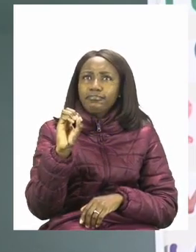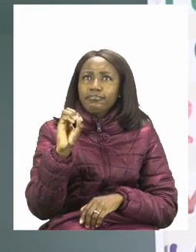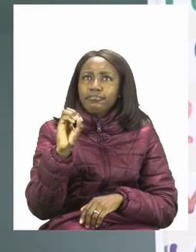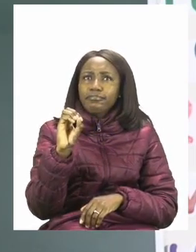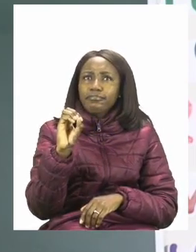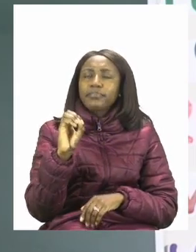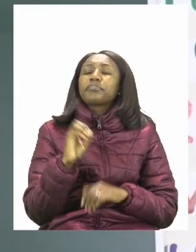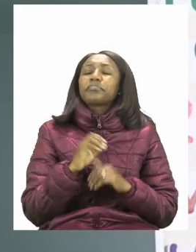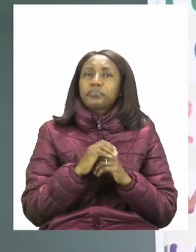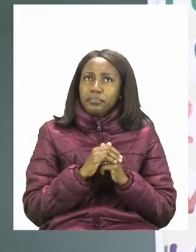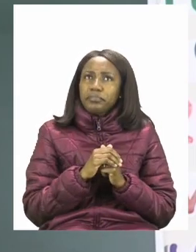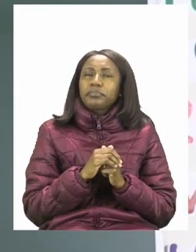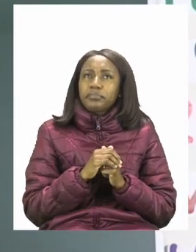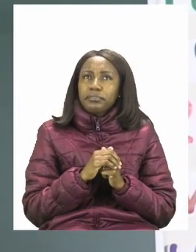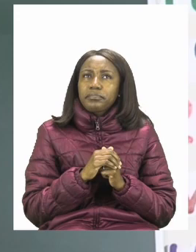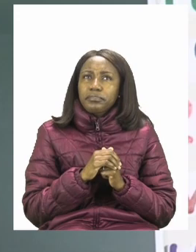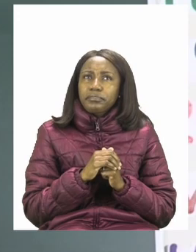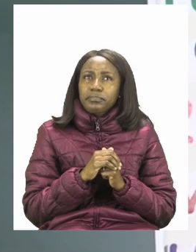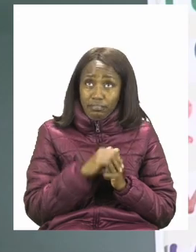340.